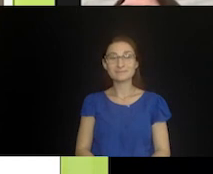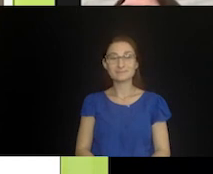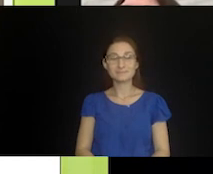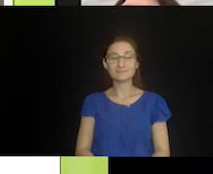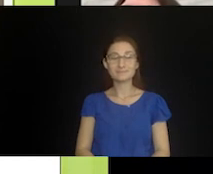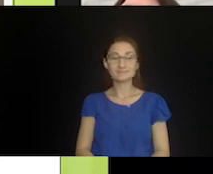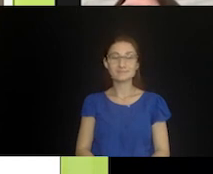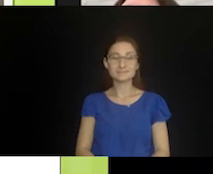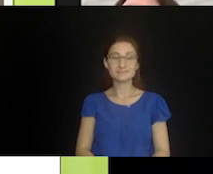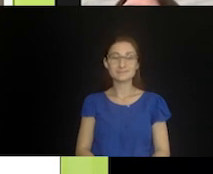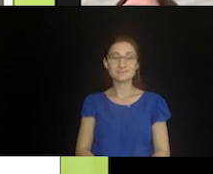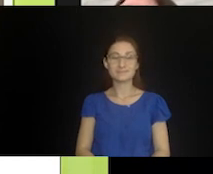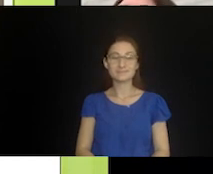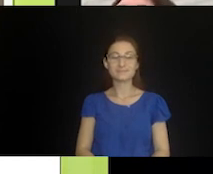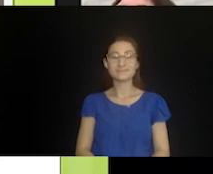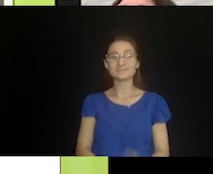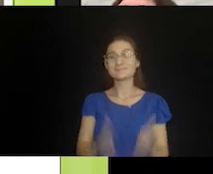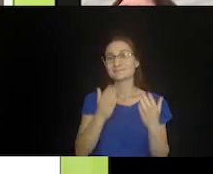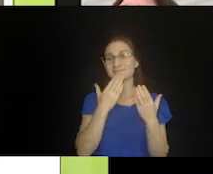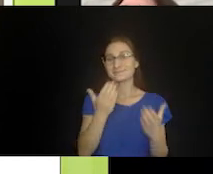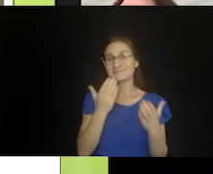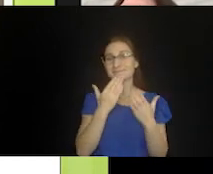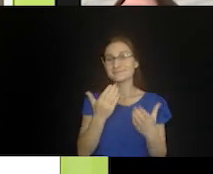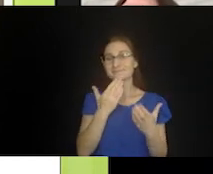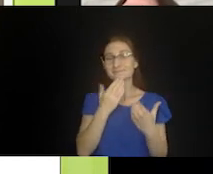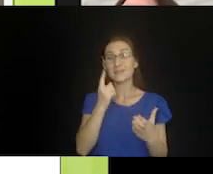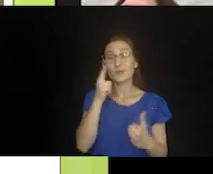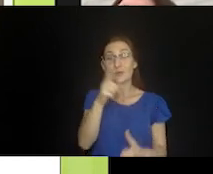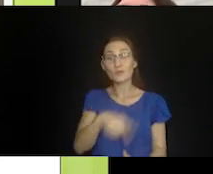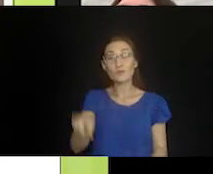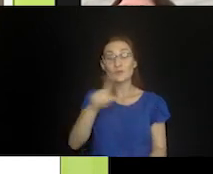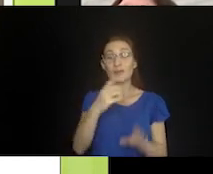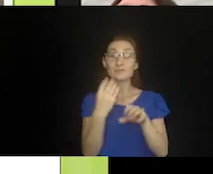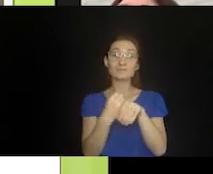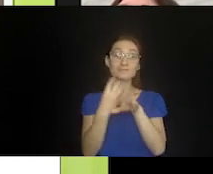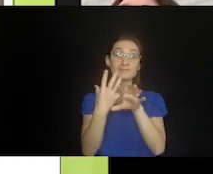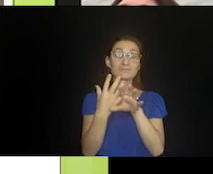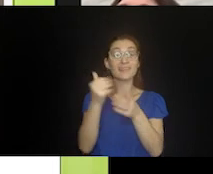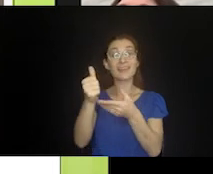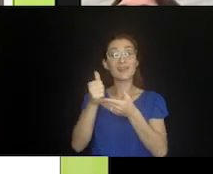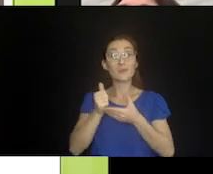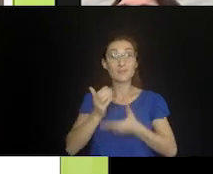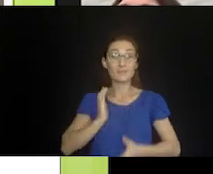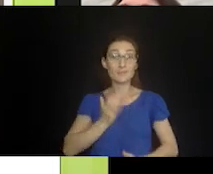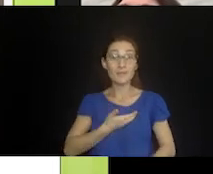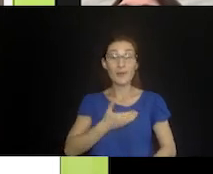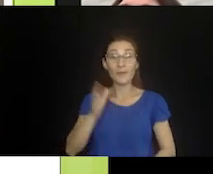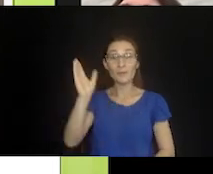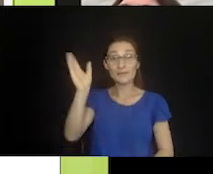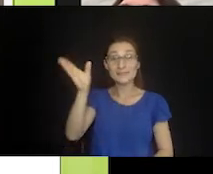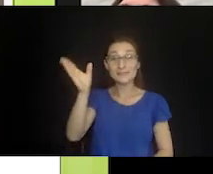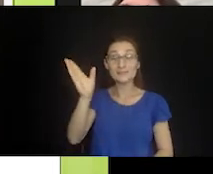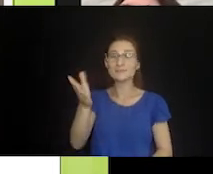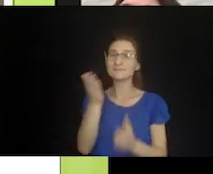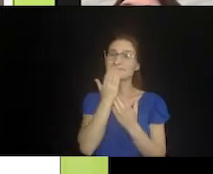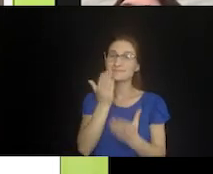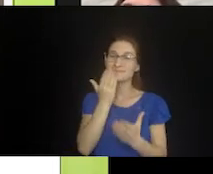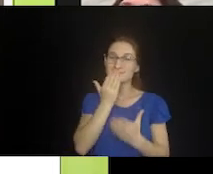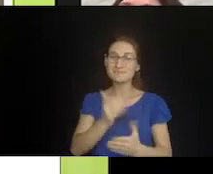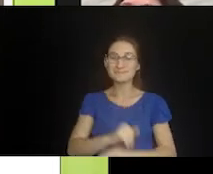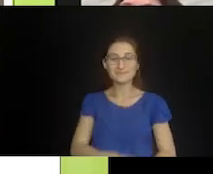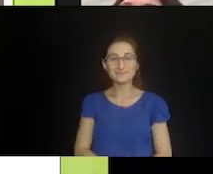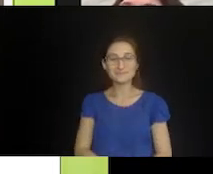our resources that we have available for you. And thanks everyone for being on and helping me with